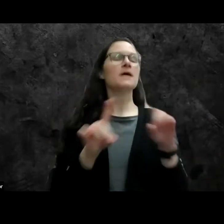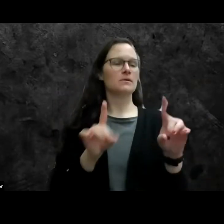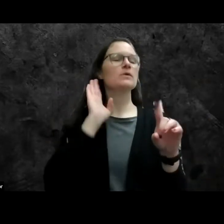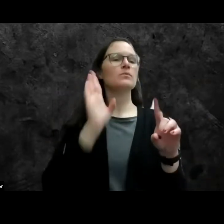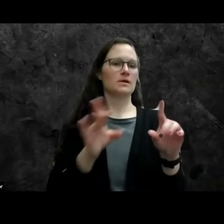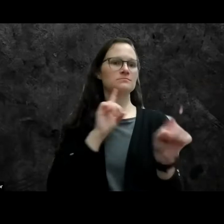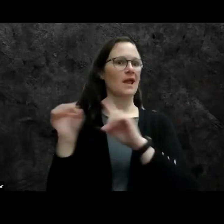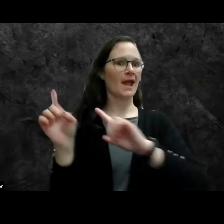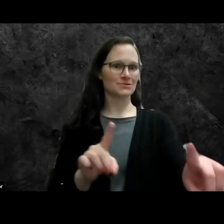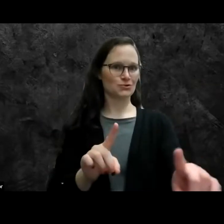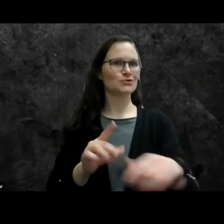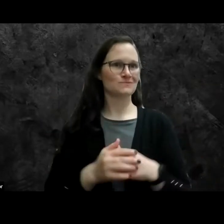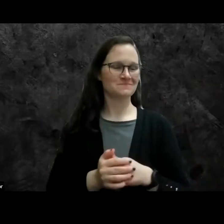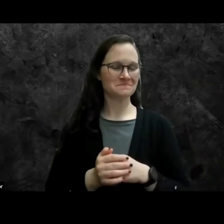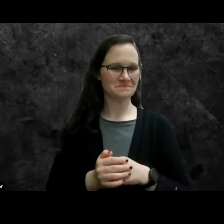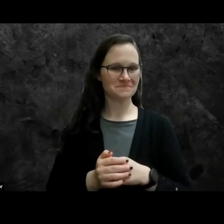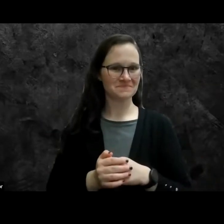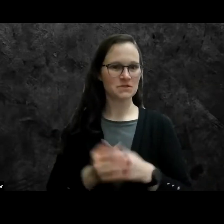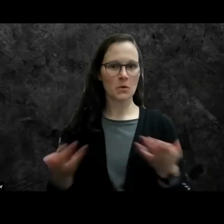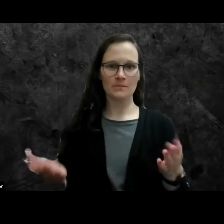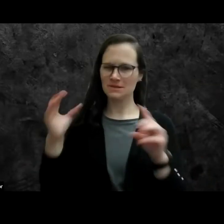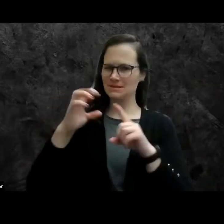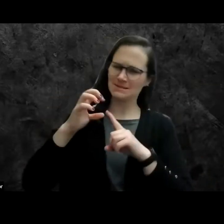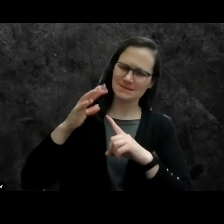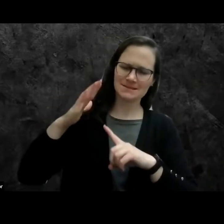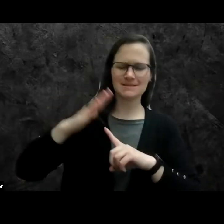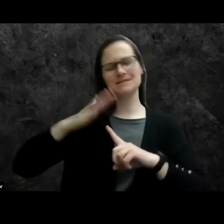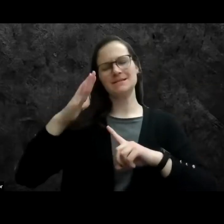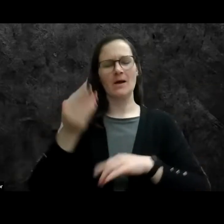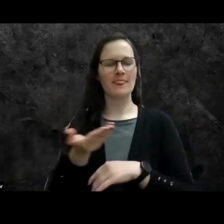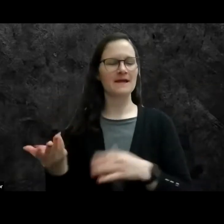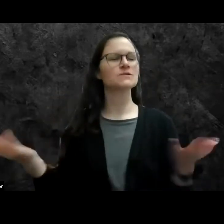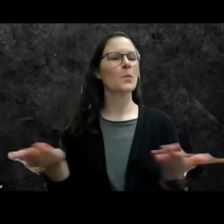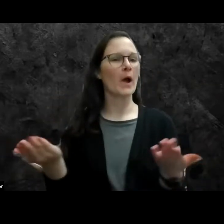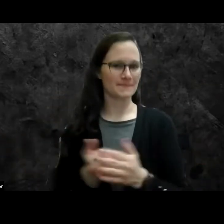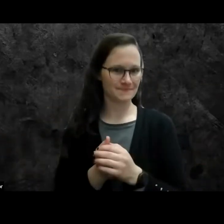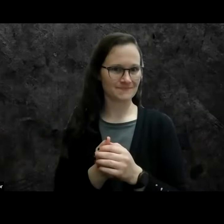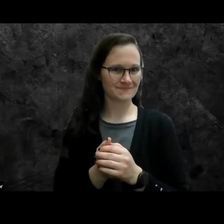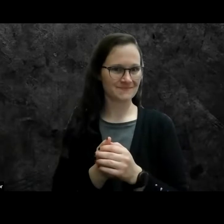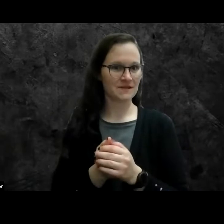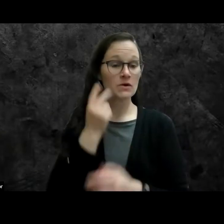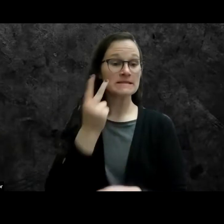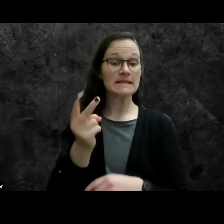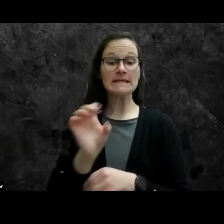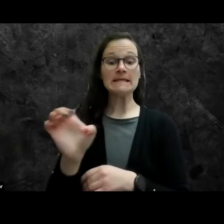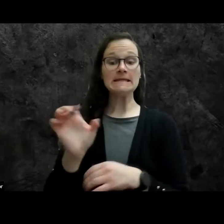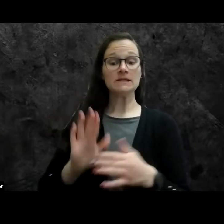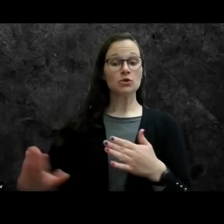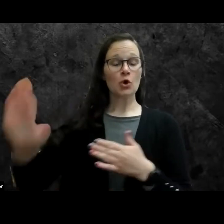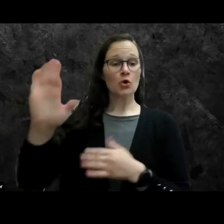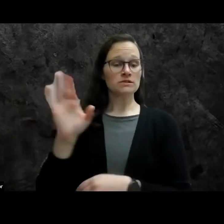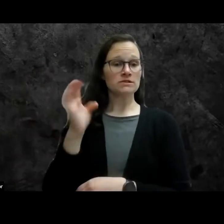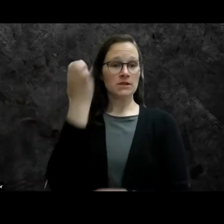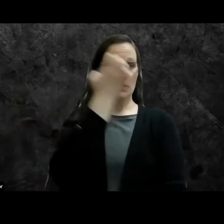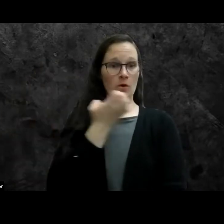So now to some of the highlights. I'm sure some of you have read, and Chancellor just said, that we're finding on the East Coast and also in Europe that